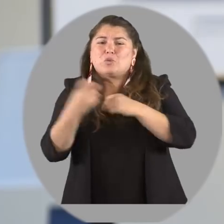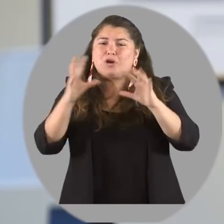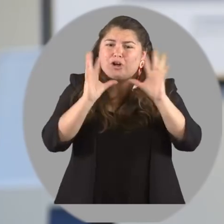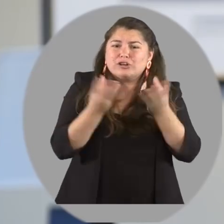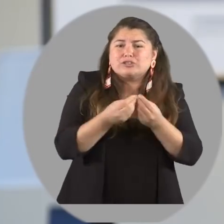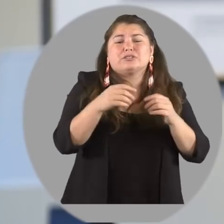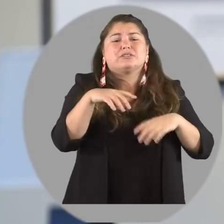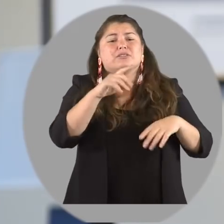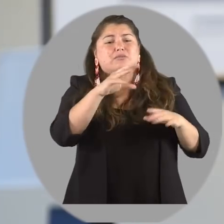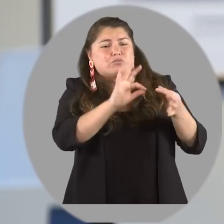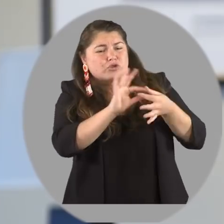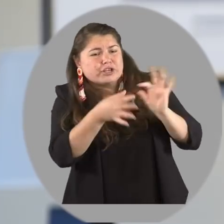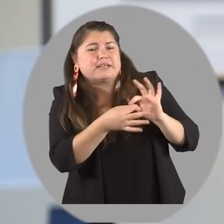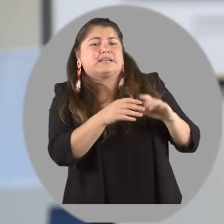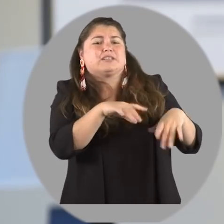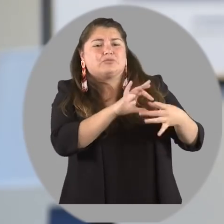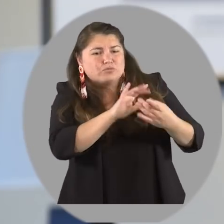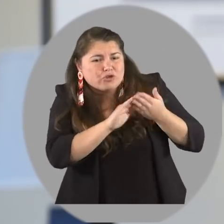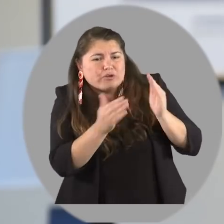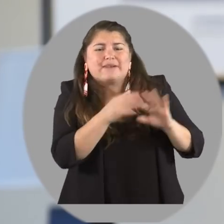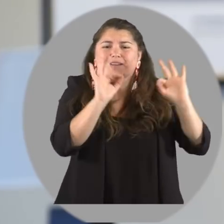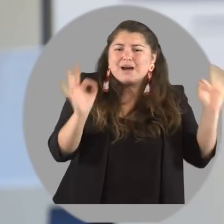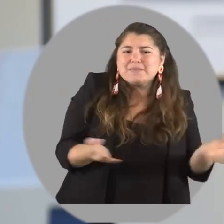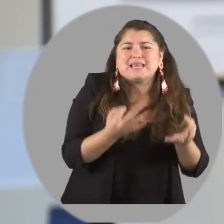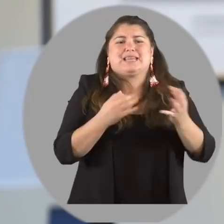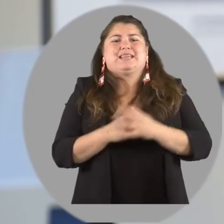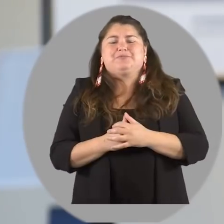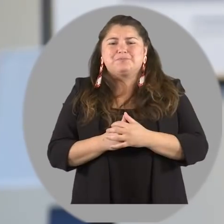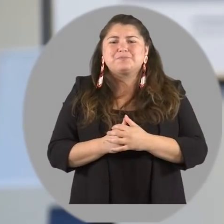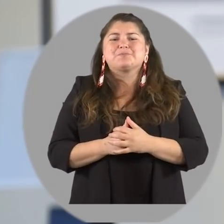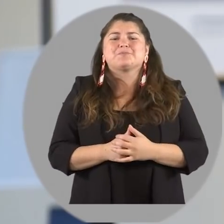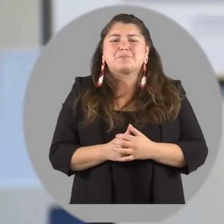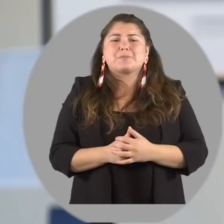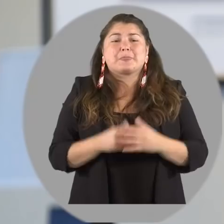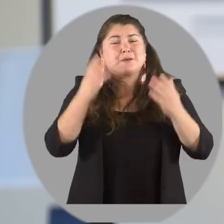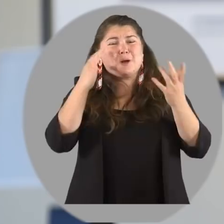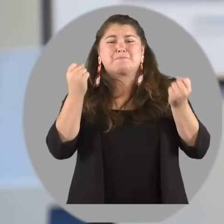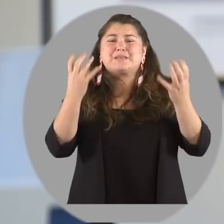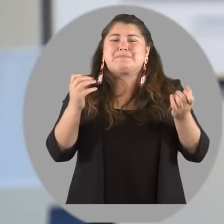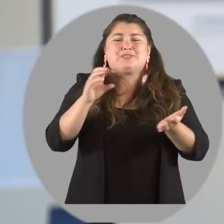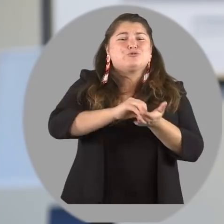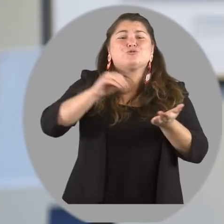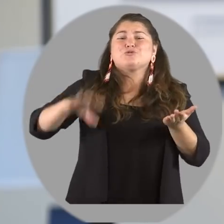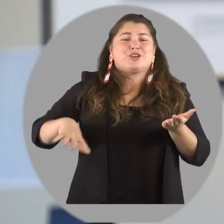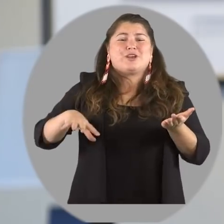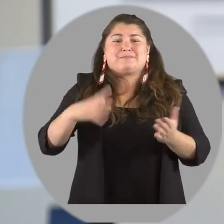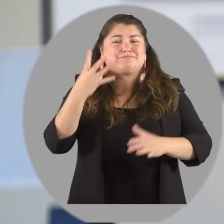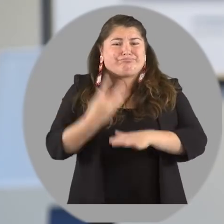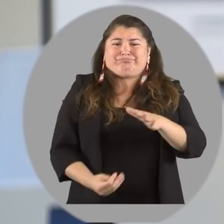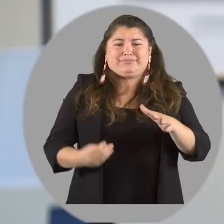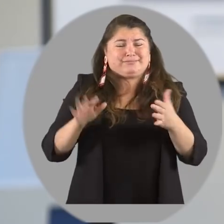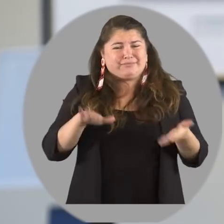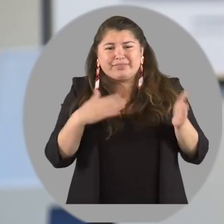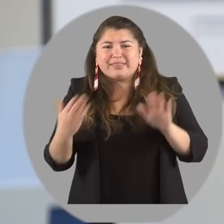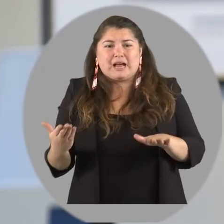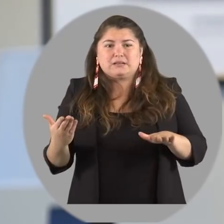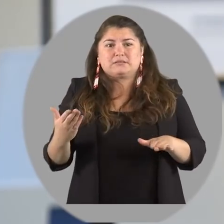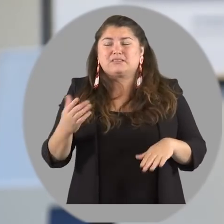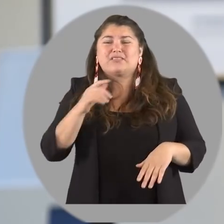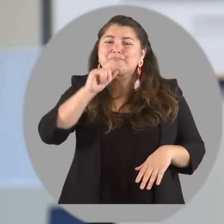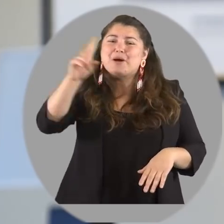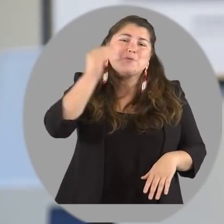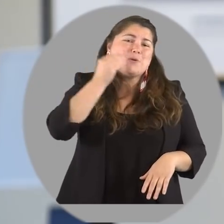and communities. We also know that many students didn't return to their homes and their families,